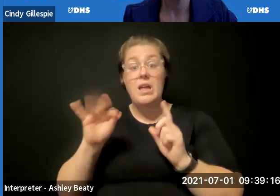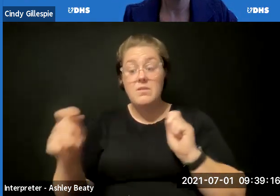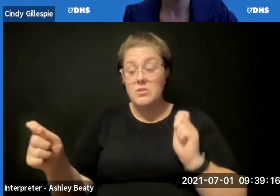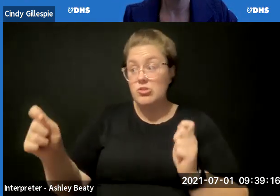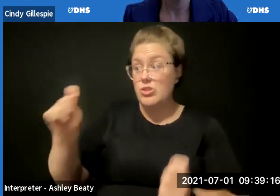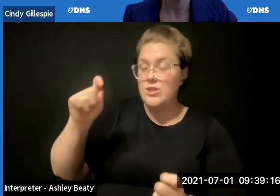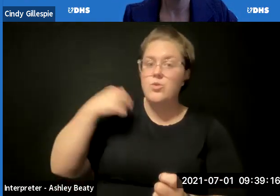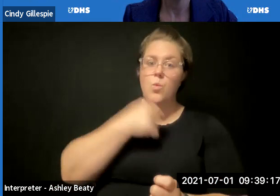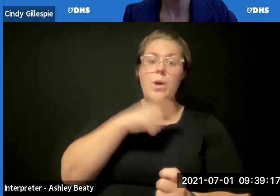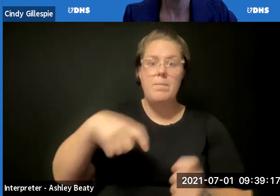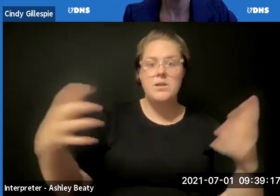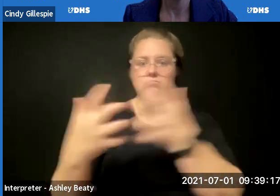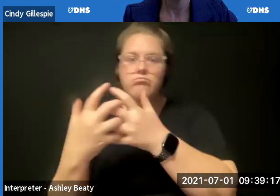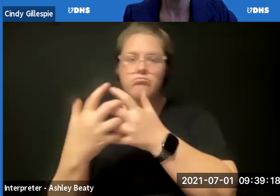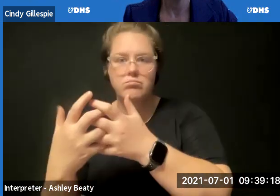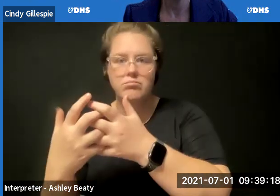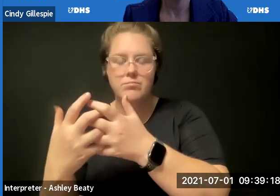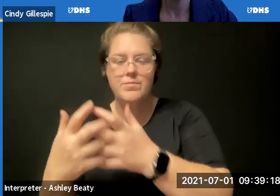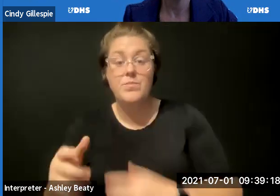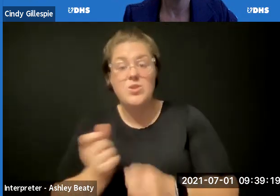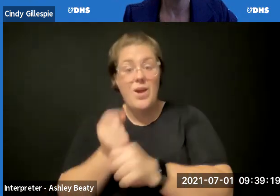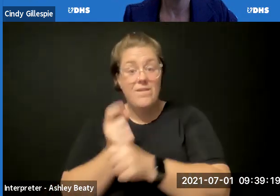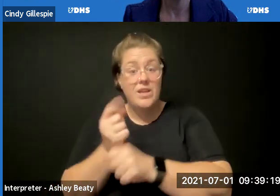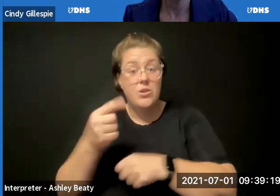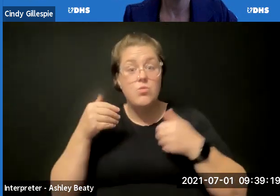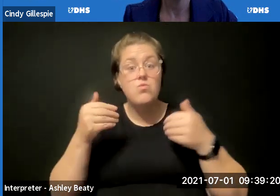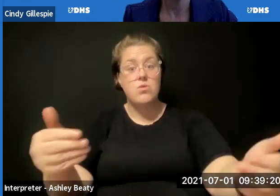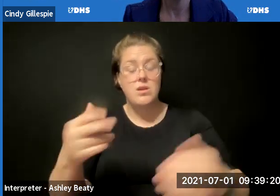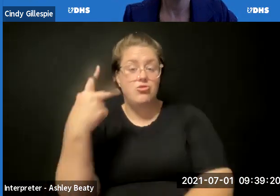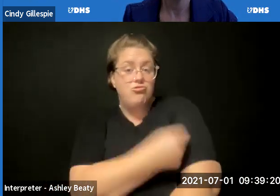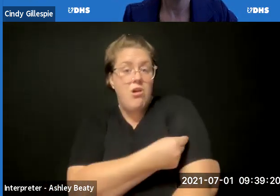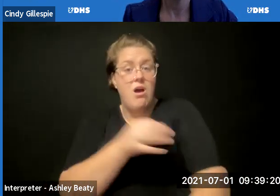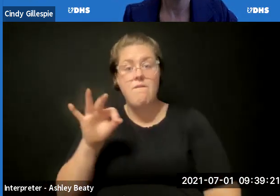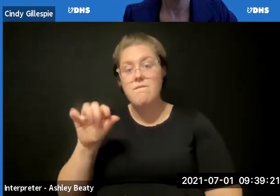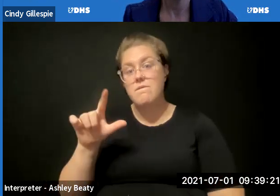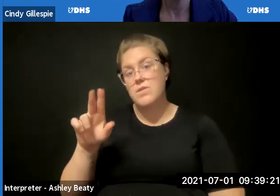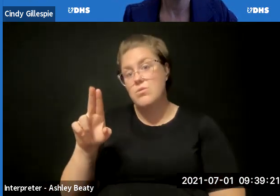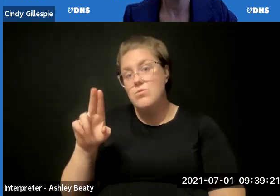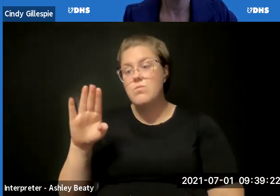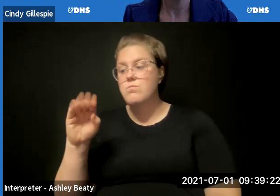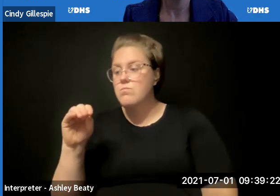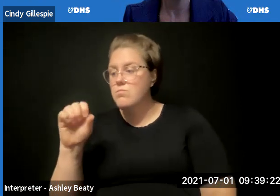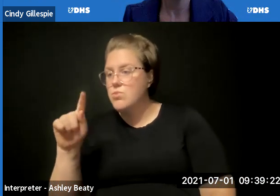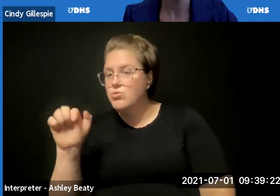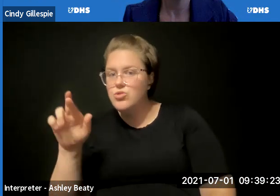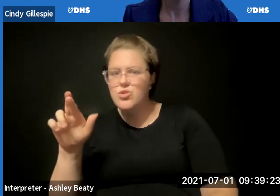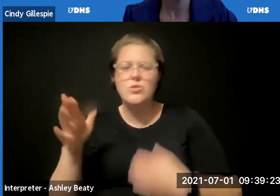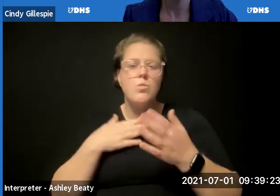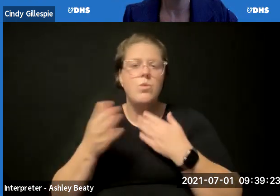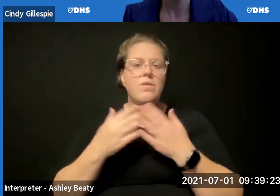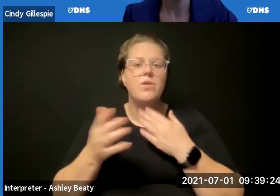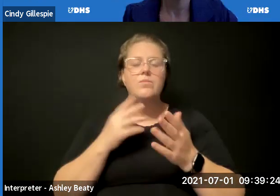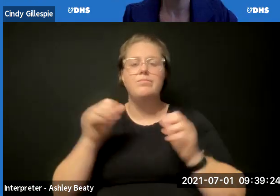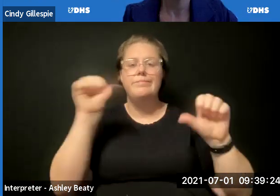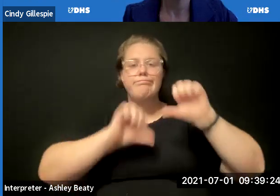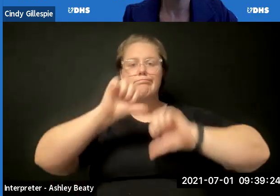Just like each year you go out and get a booster shot or go out and get your flu shot, and it's based upon what they believe is going to be the primary type